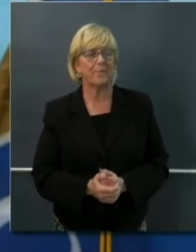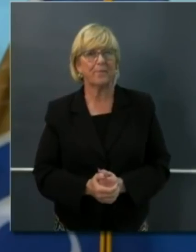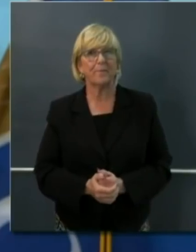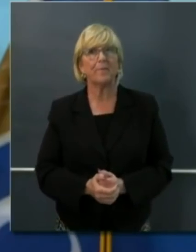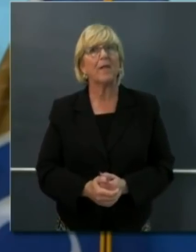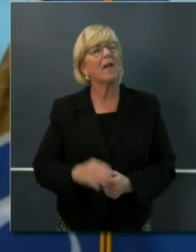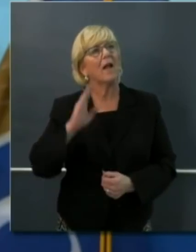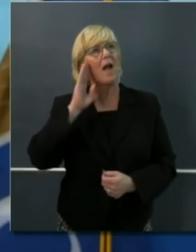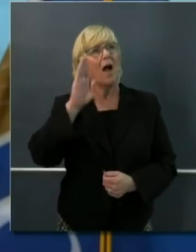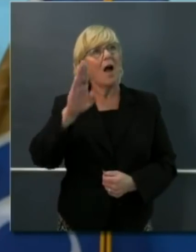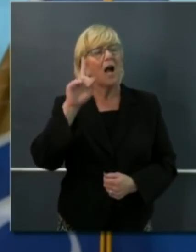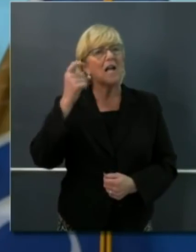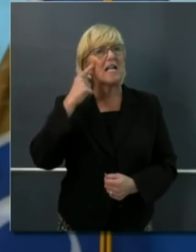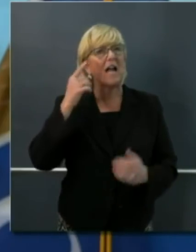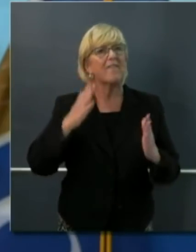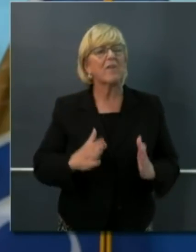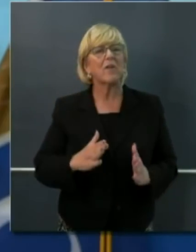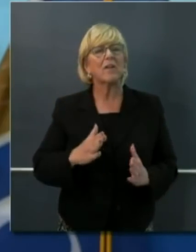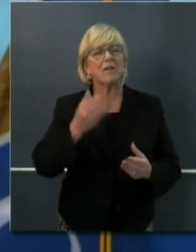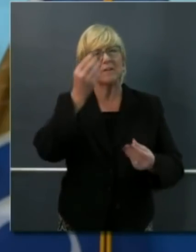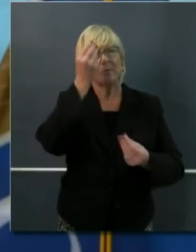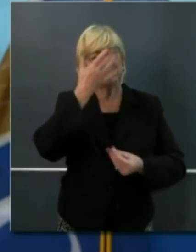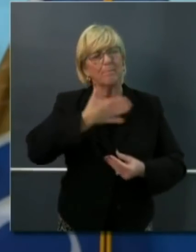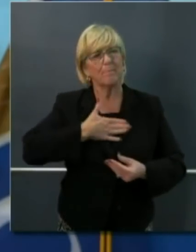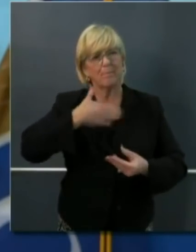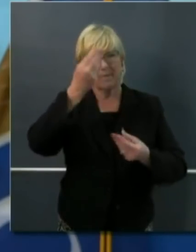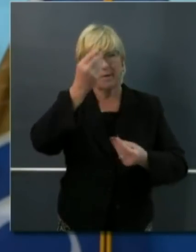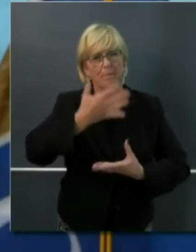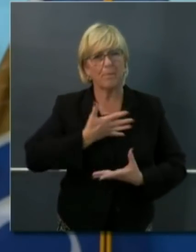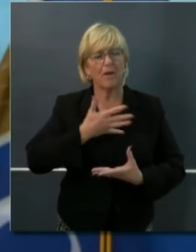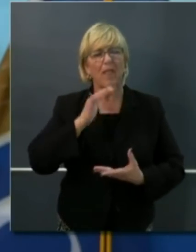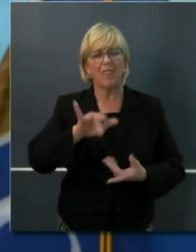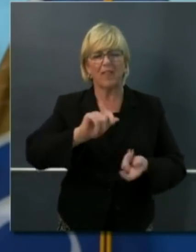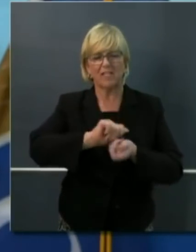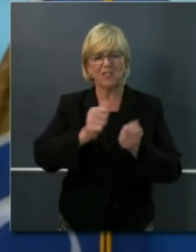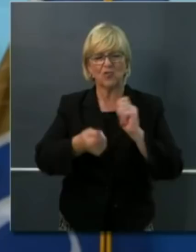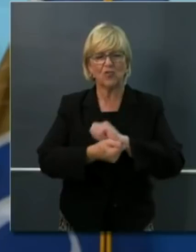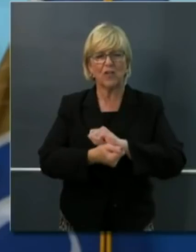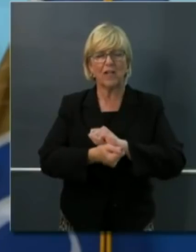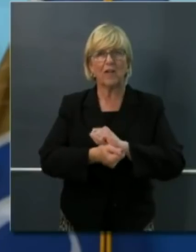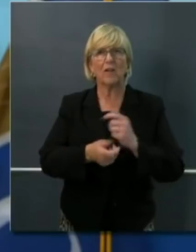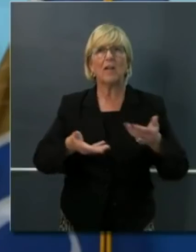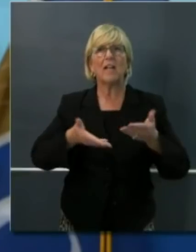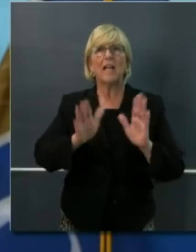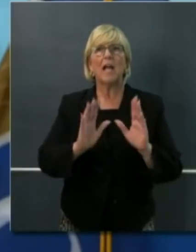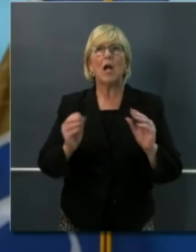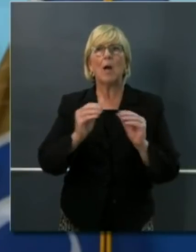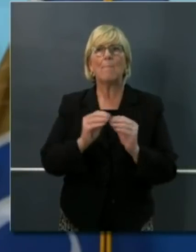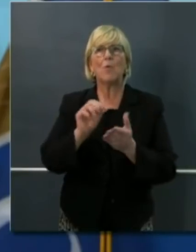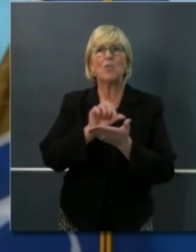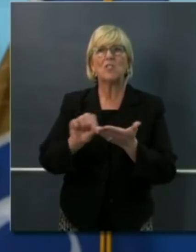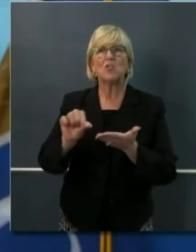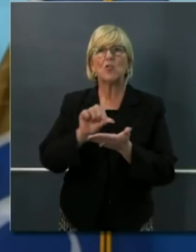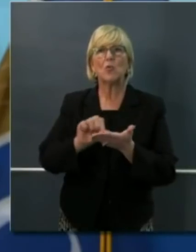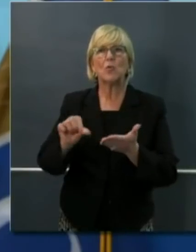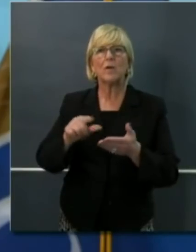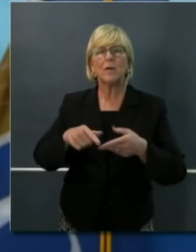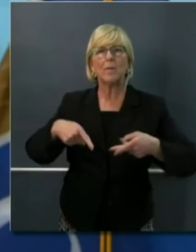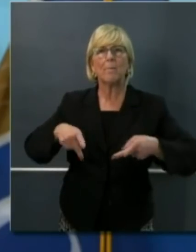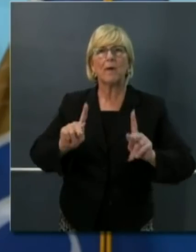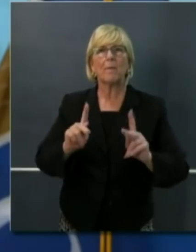Hi, Governor. Could you tell us a little bit more about this change that you're making to allow more surgeries to take place?